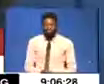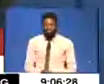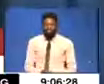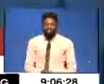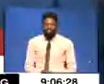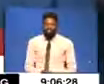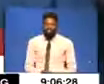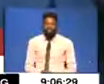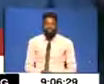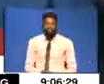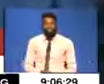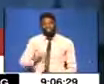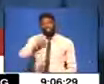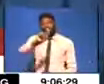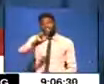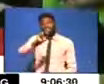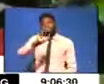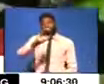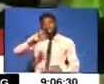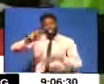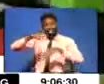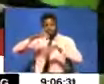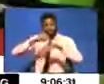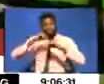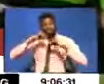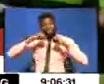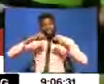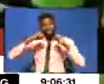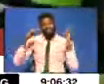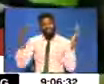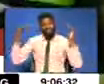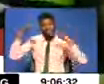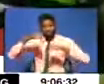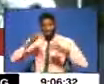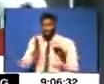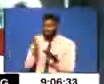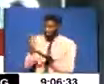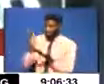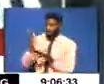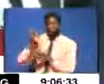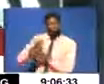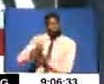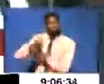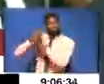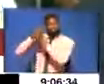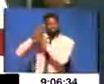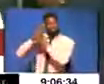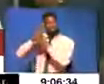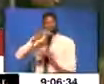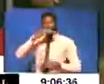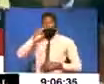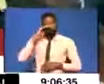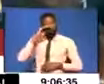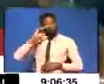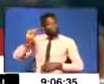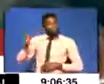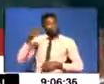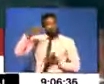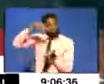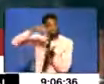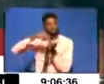The ANC National Delegates Conference not only endorsed party leader Musalia Mudavadi as a presidential candidate, but